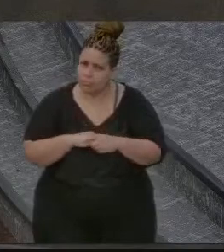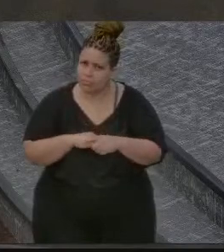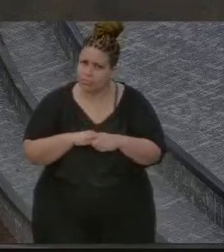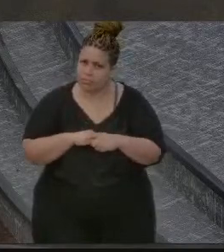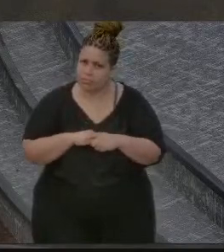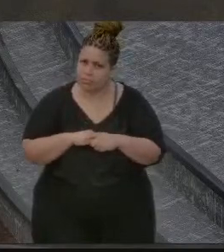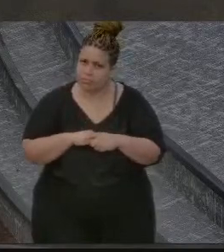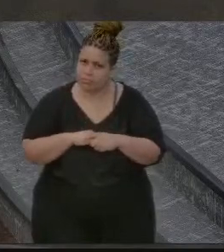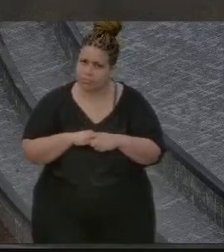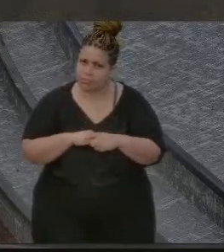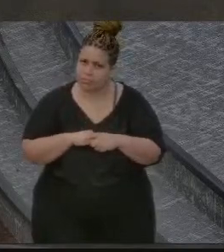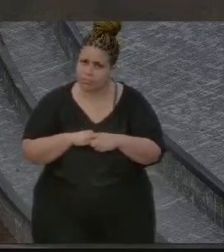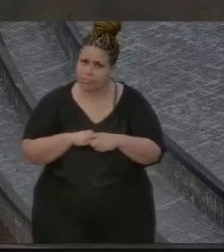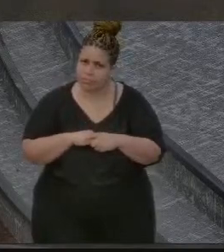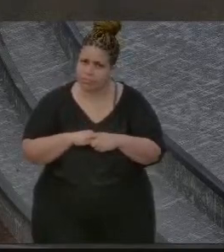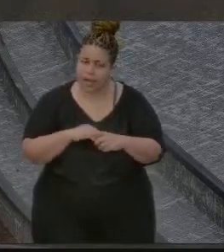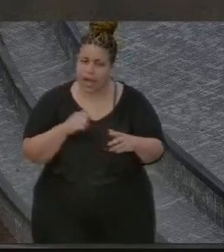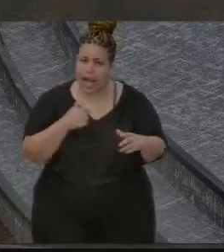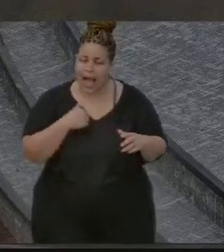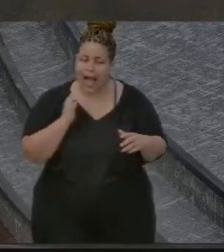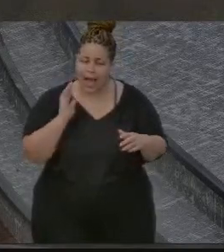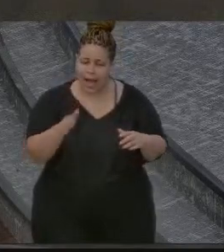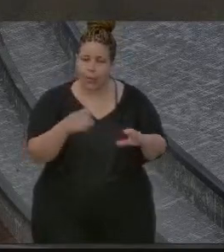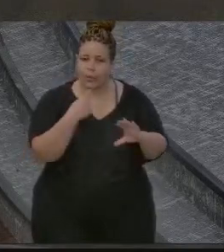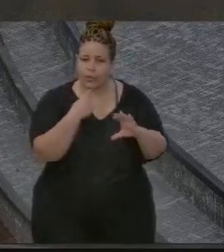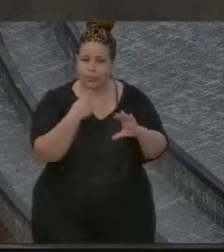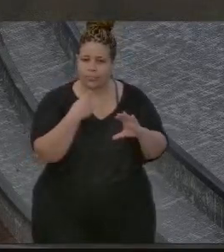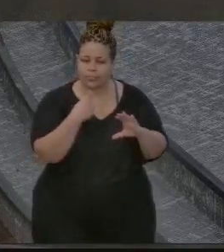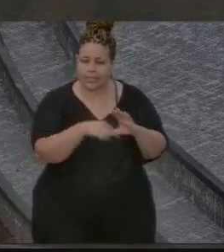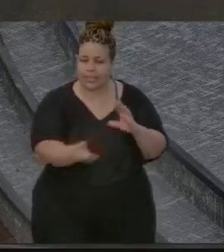I sure will. I'll look for it and resend it.